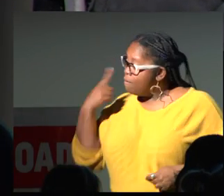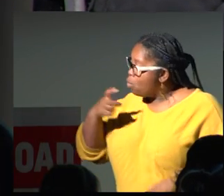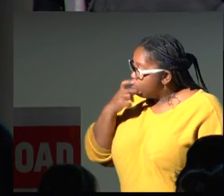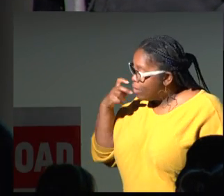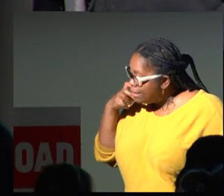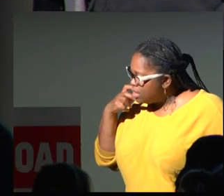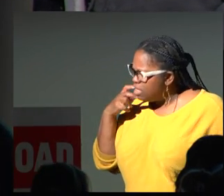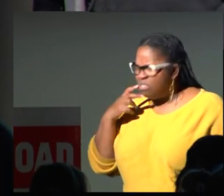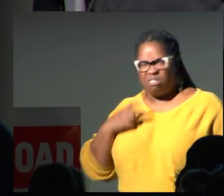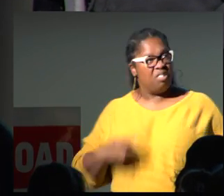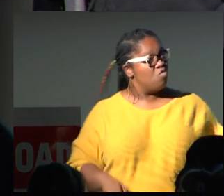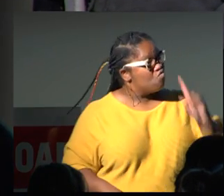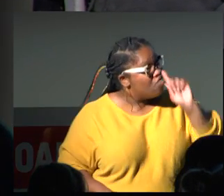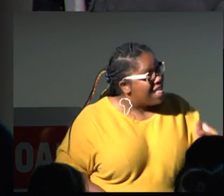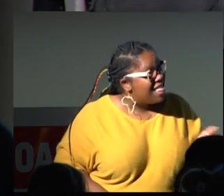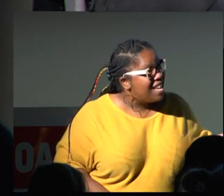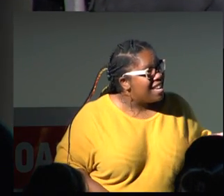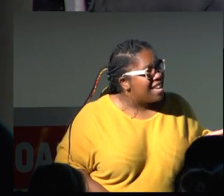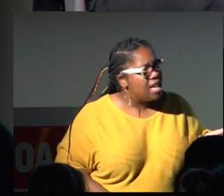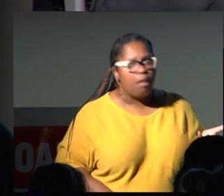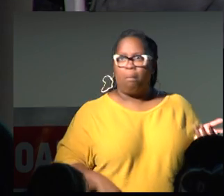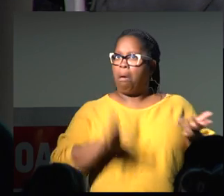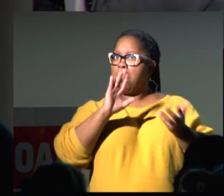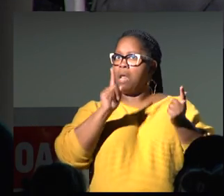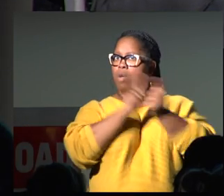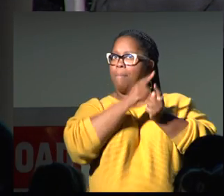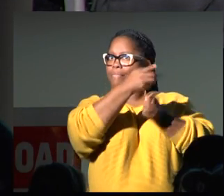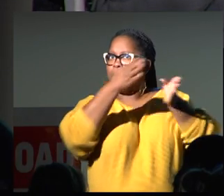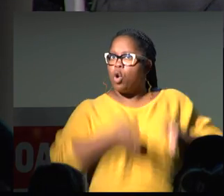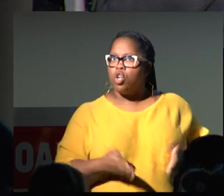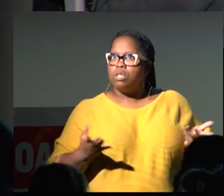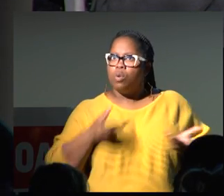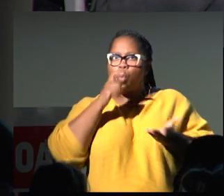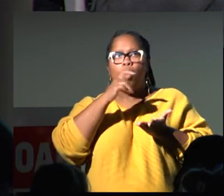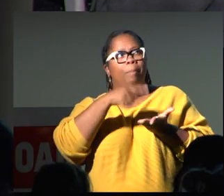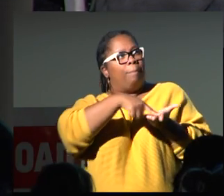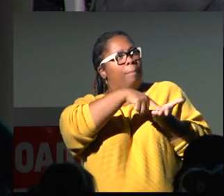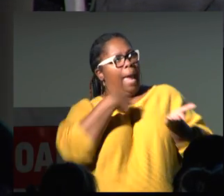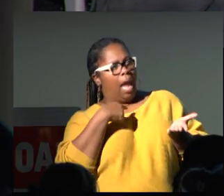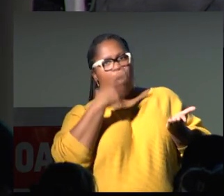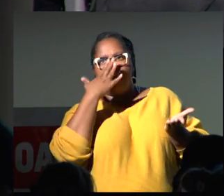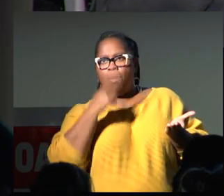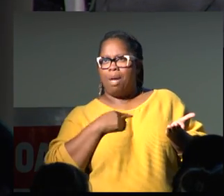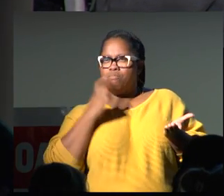braces. I said, really? I never met this person.